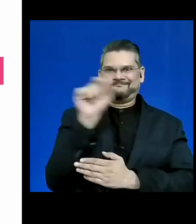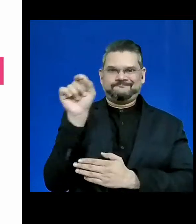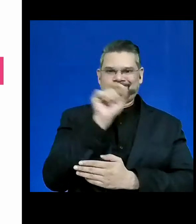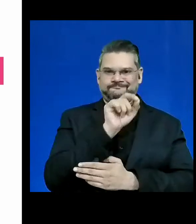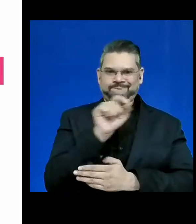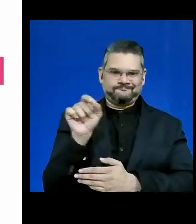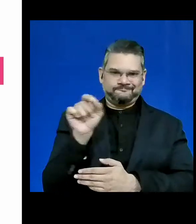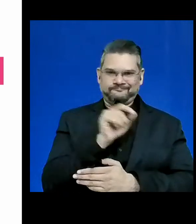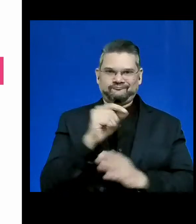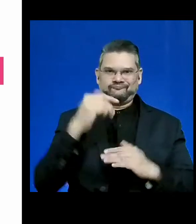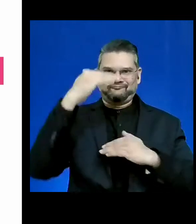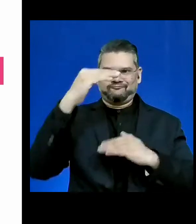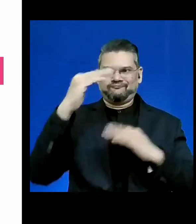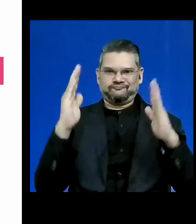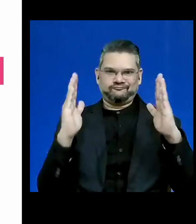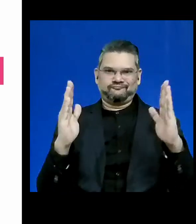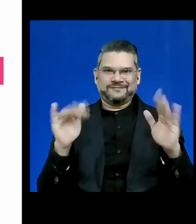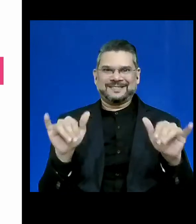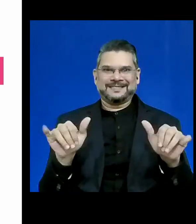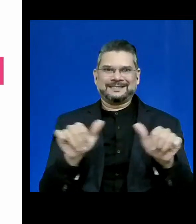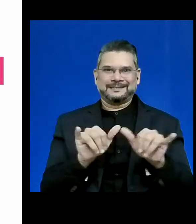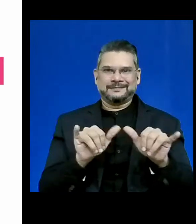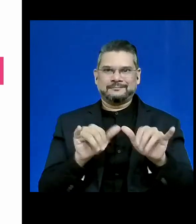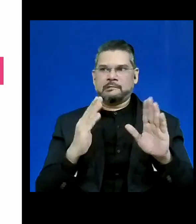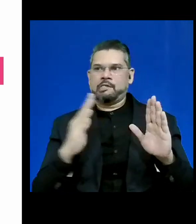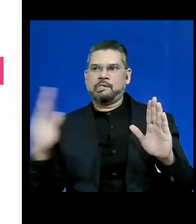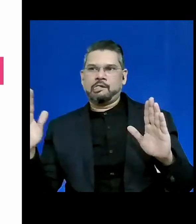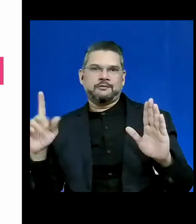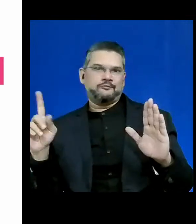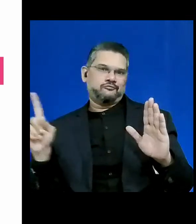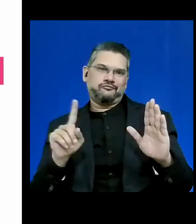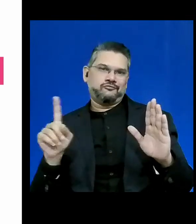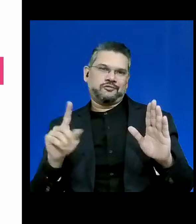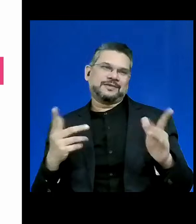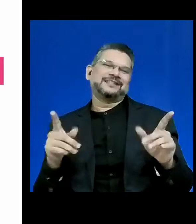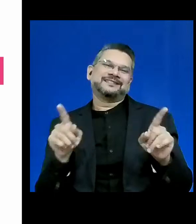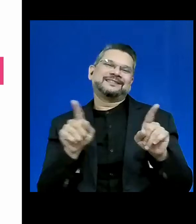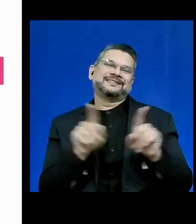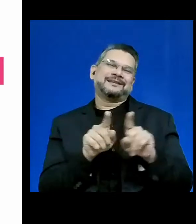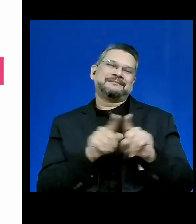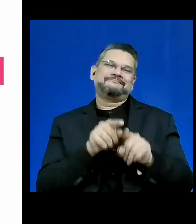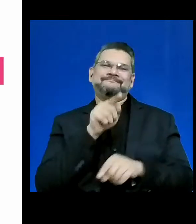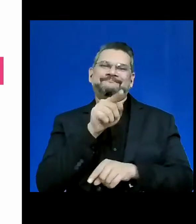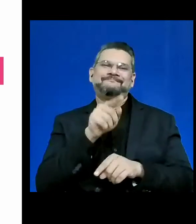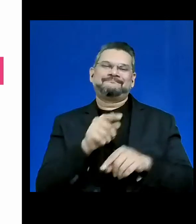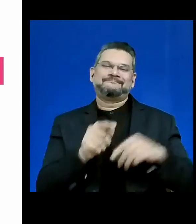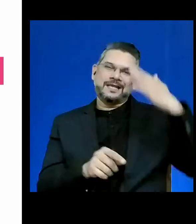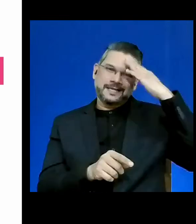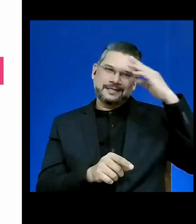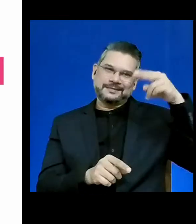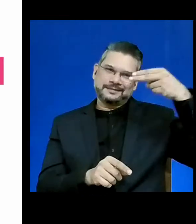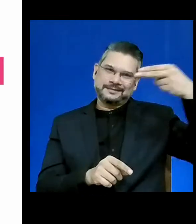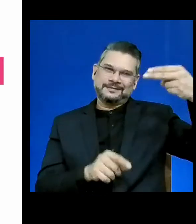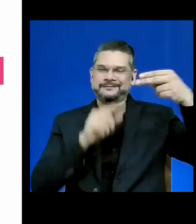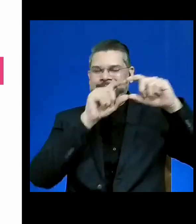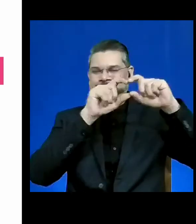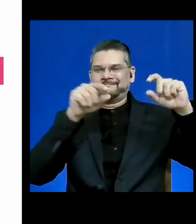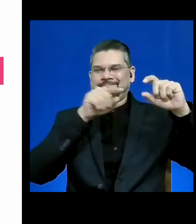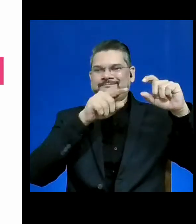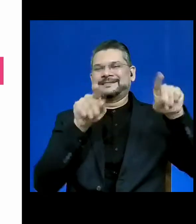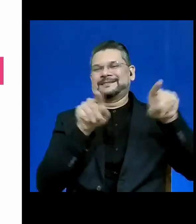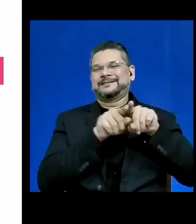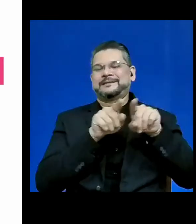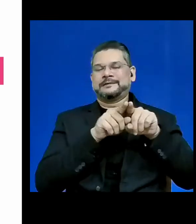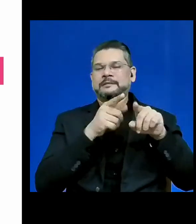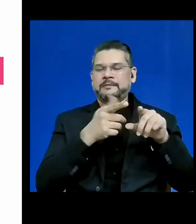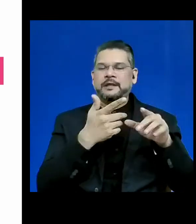think of those pieces of that outline as your headings. Generally, what you want to do is you want to distill